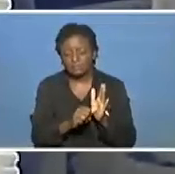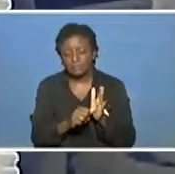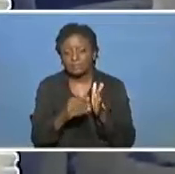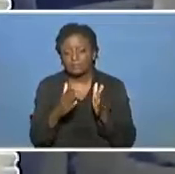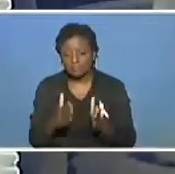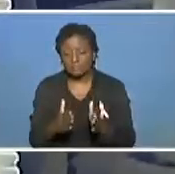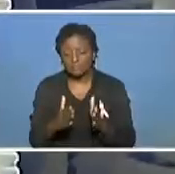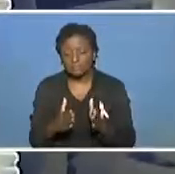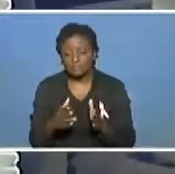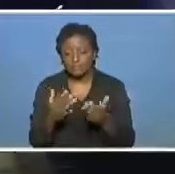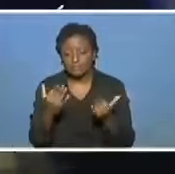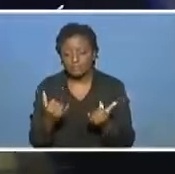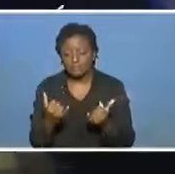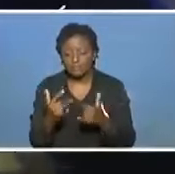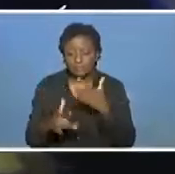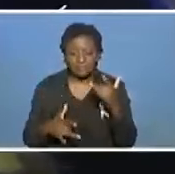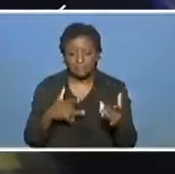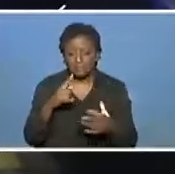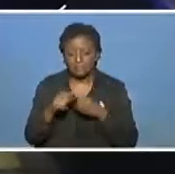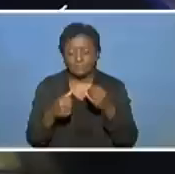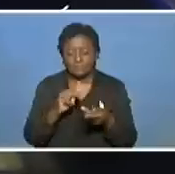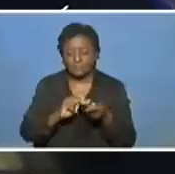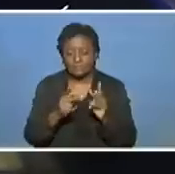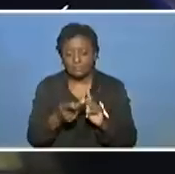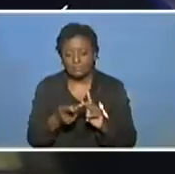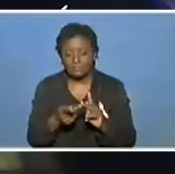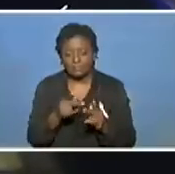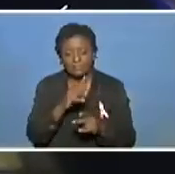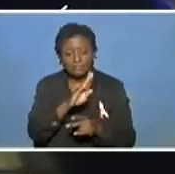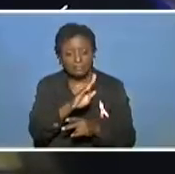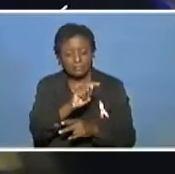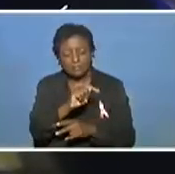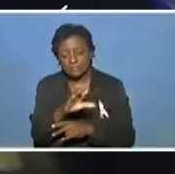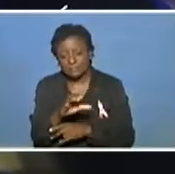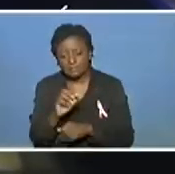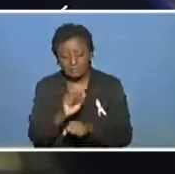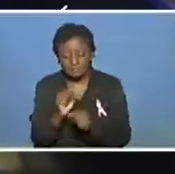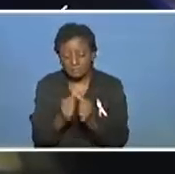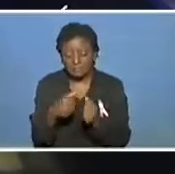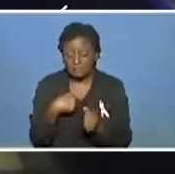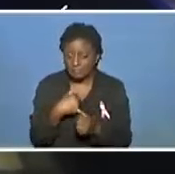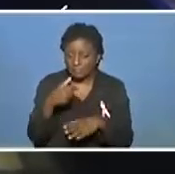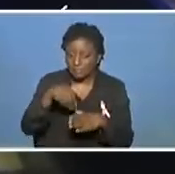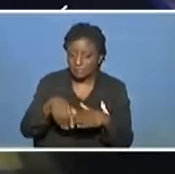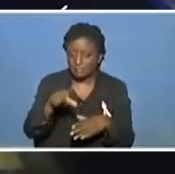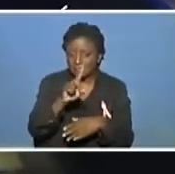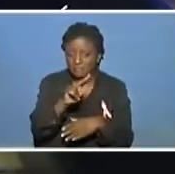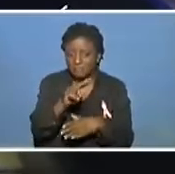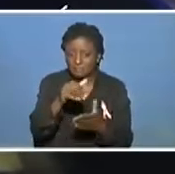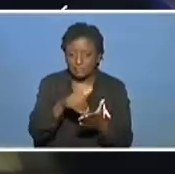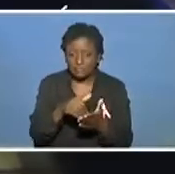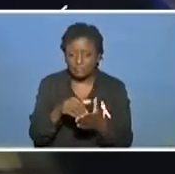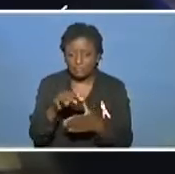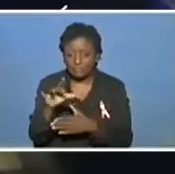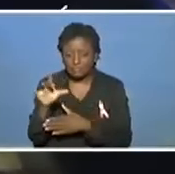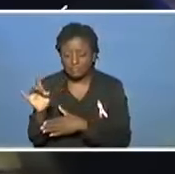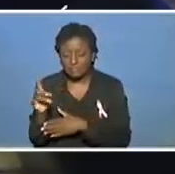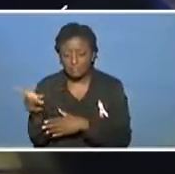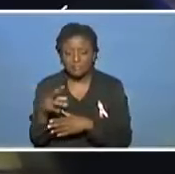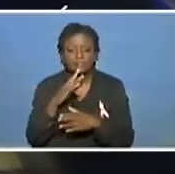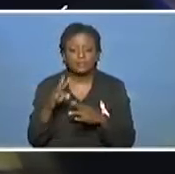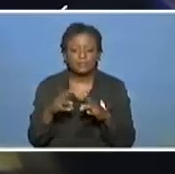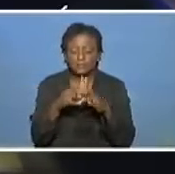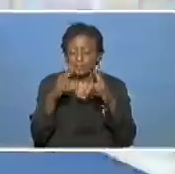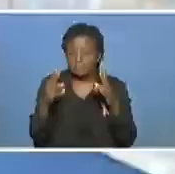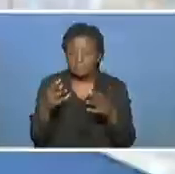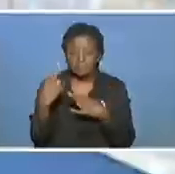to their entertainment careers. BTC has partnered with me in 2008, and they are very responsible for